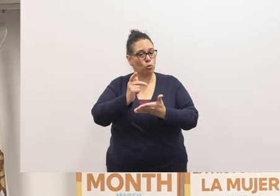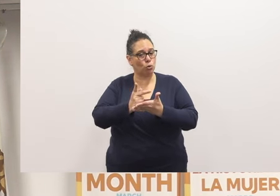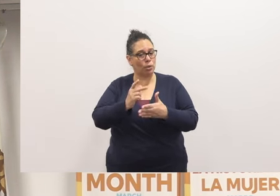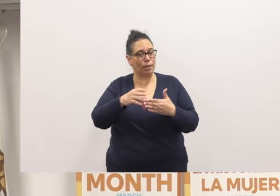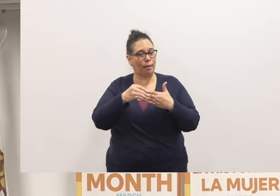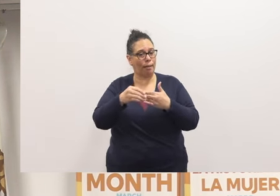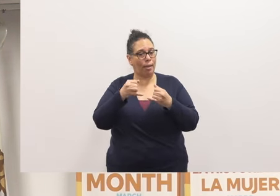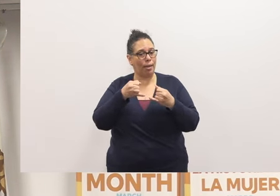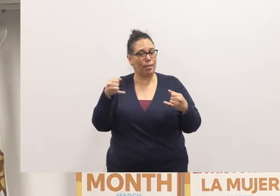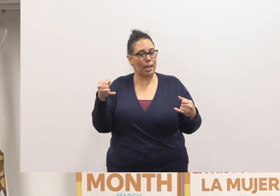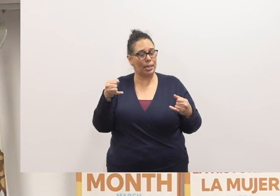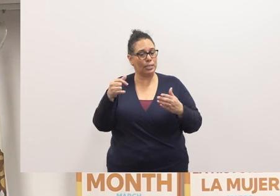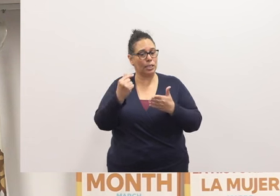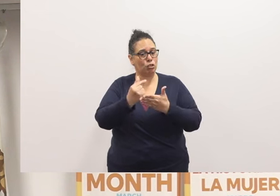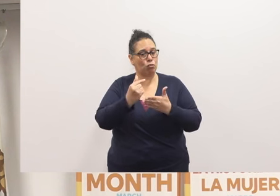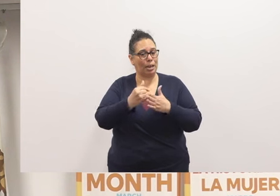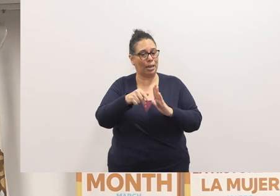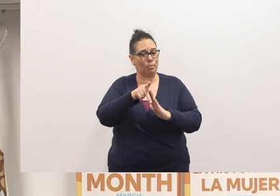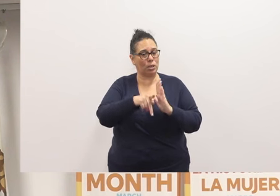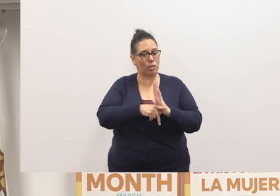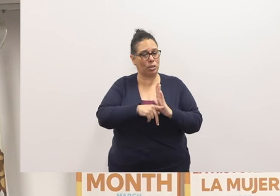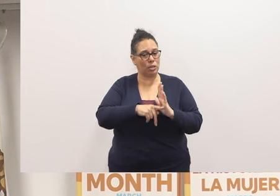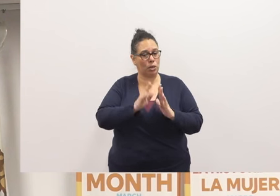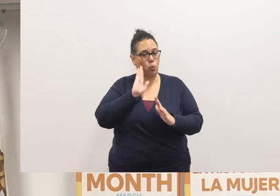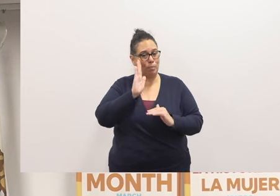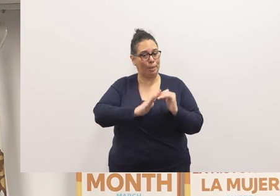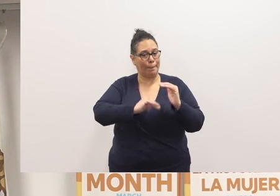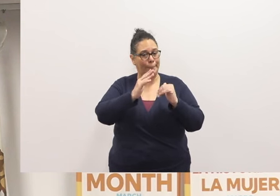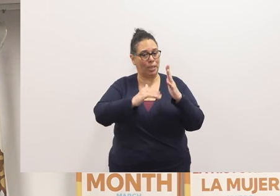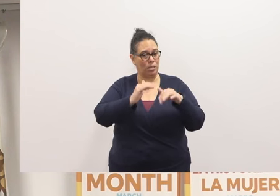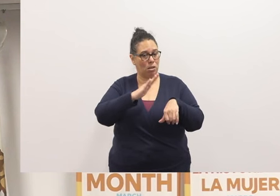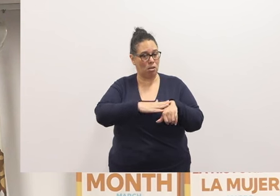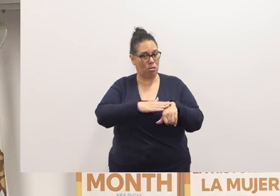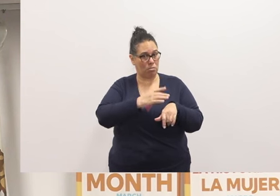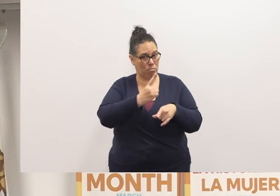for which the grading policy will be built on, right?